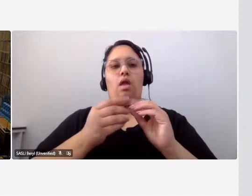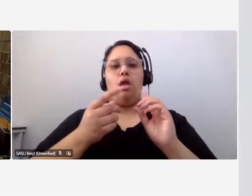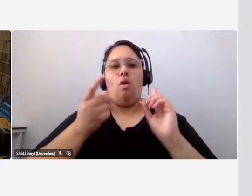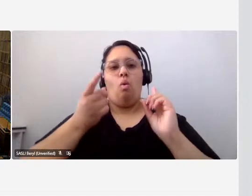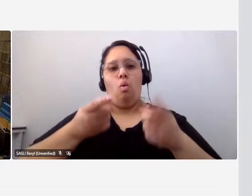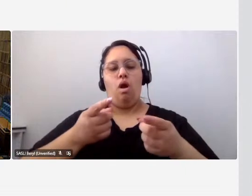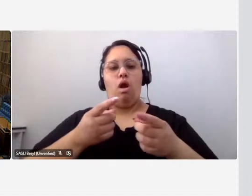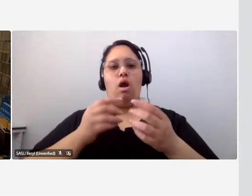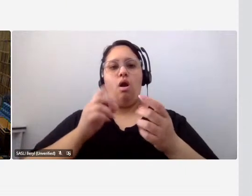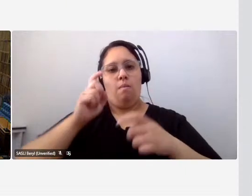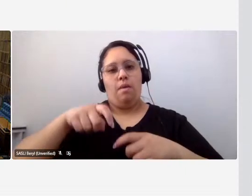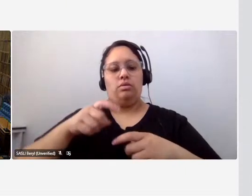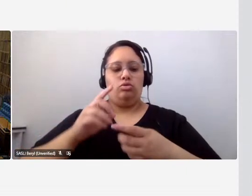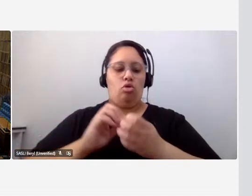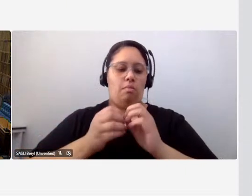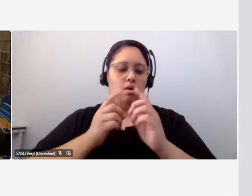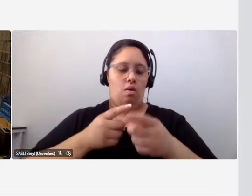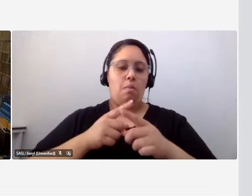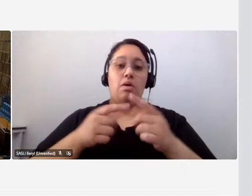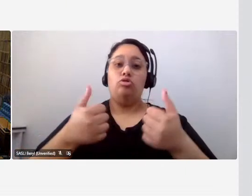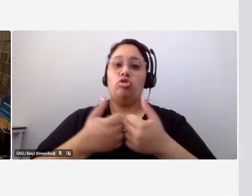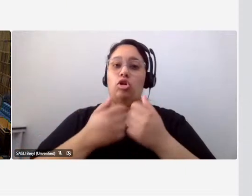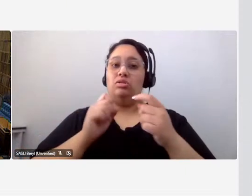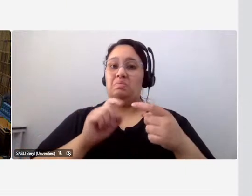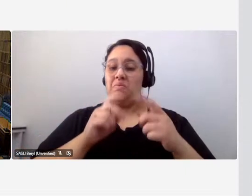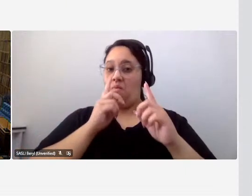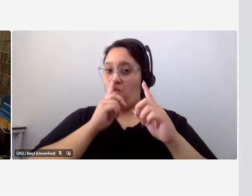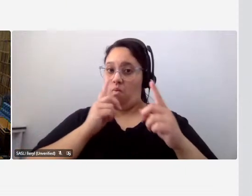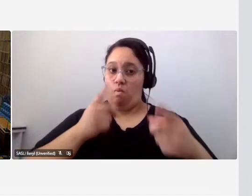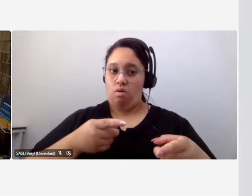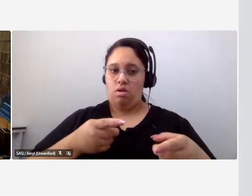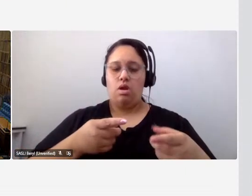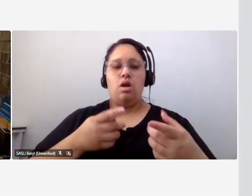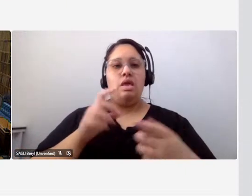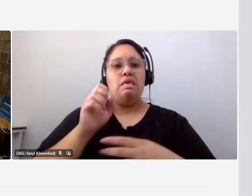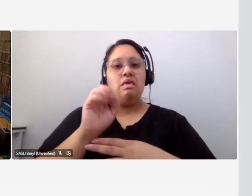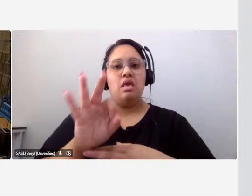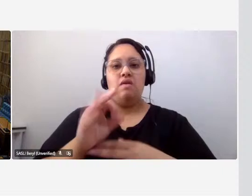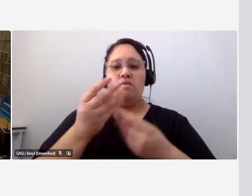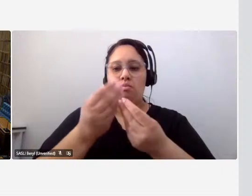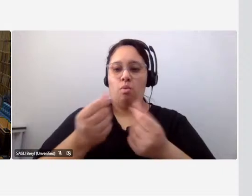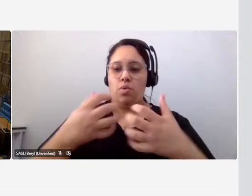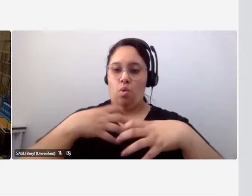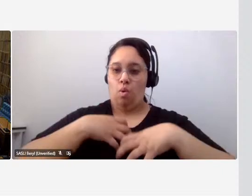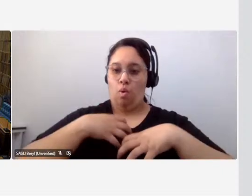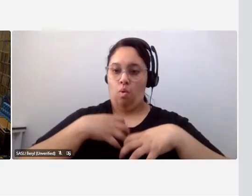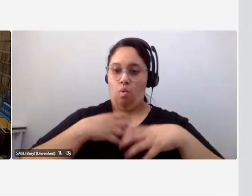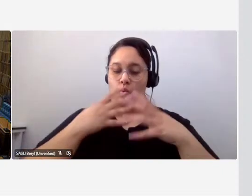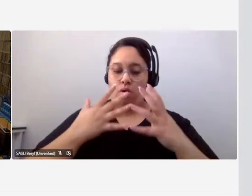The challenge with issuing a compulsory repair order is that should the property owner